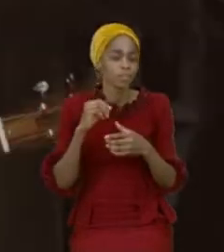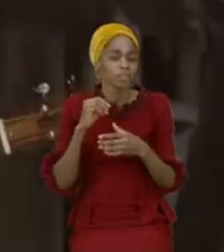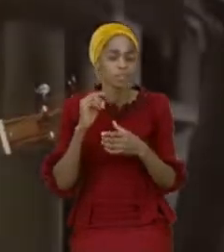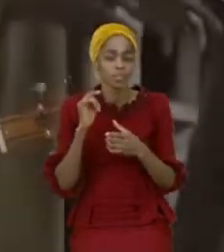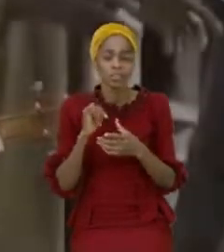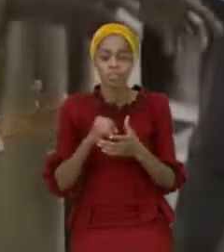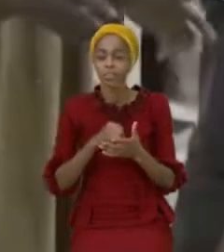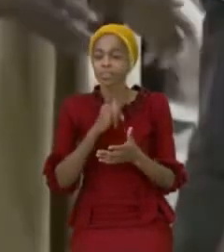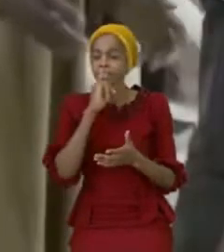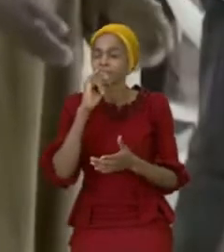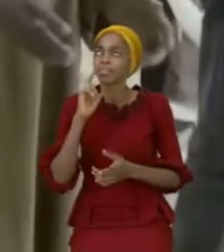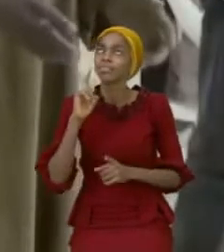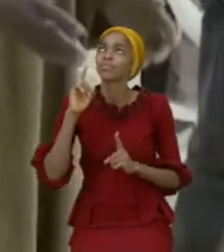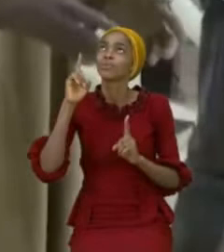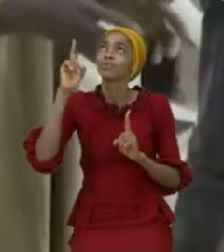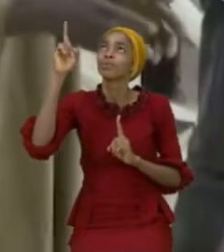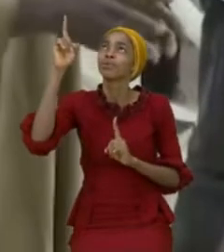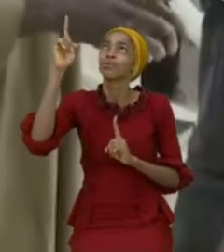And it's you